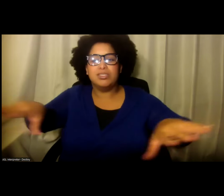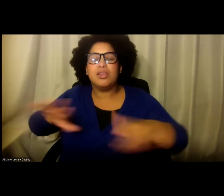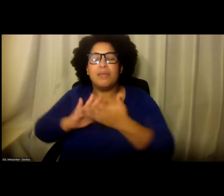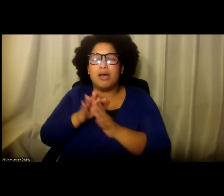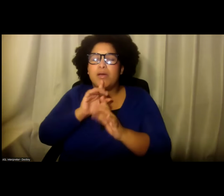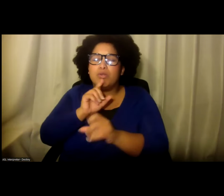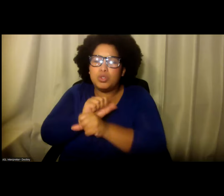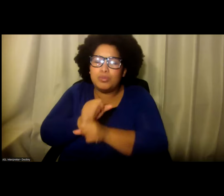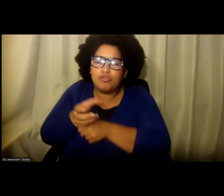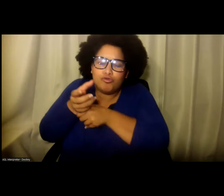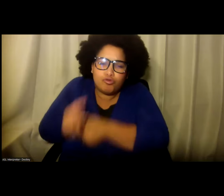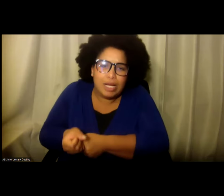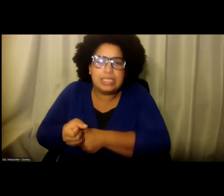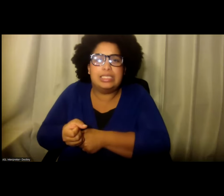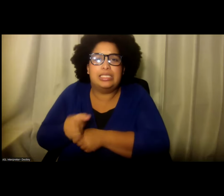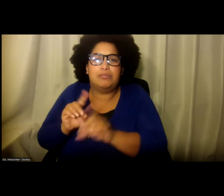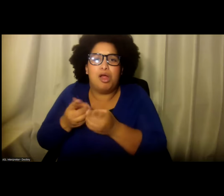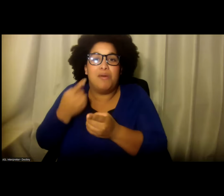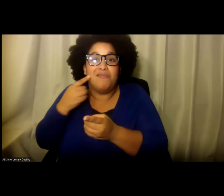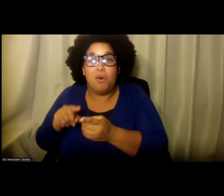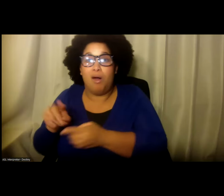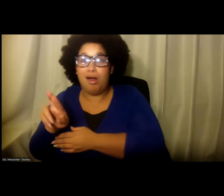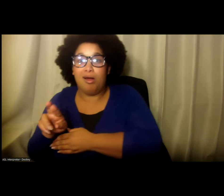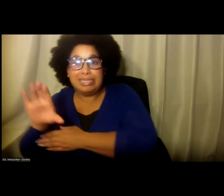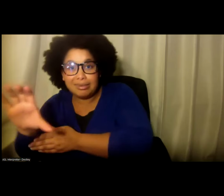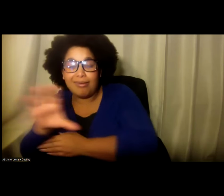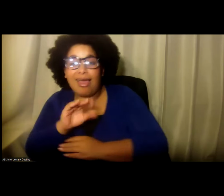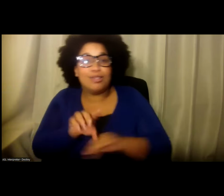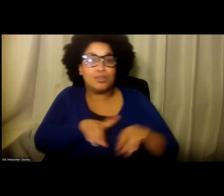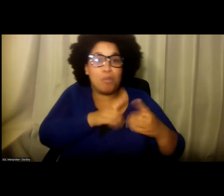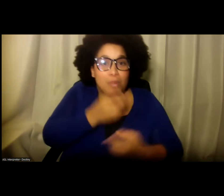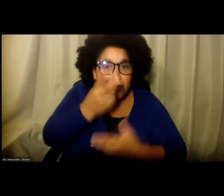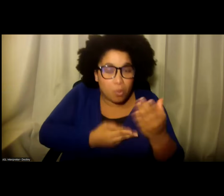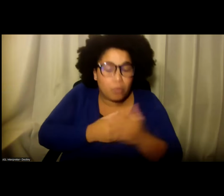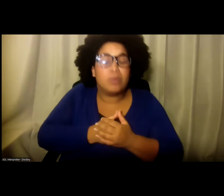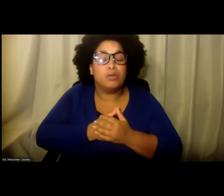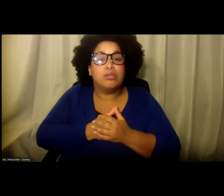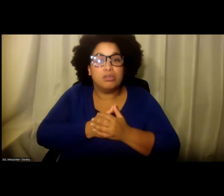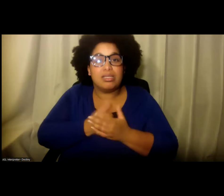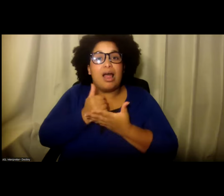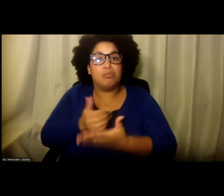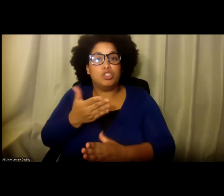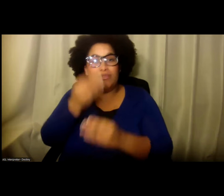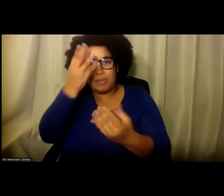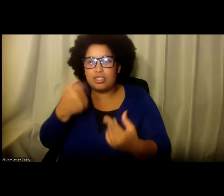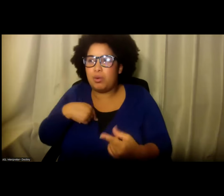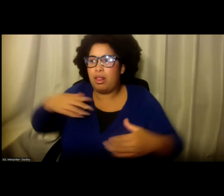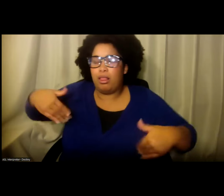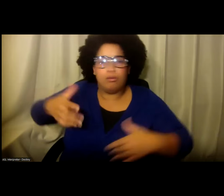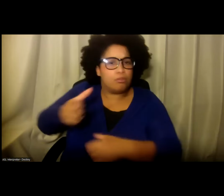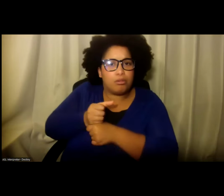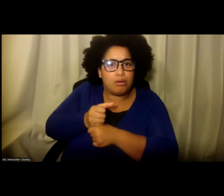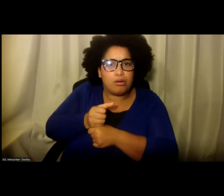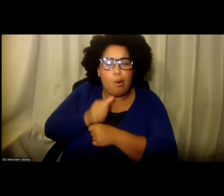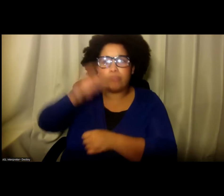partner to regional centers and to the department to be able to share information that maybe we just have not